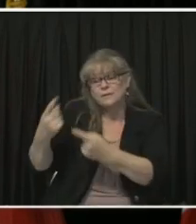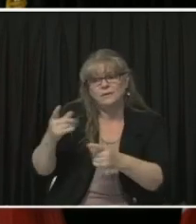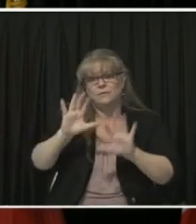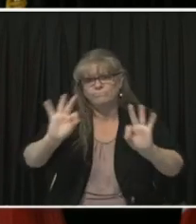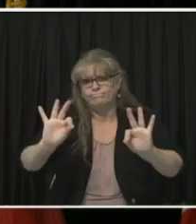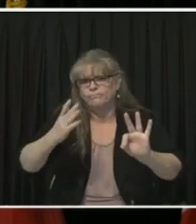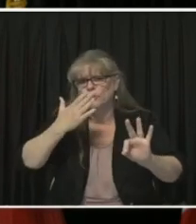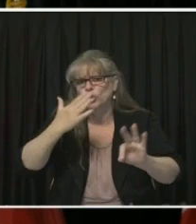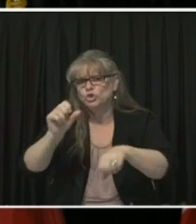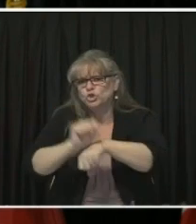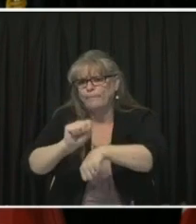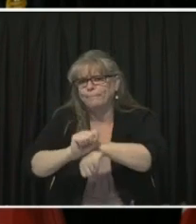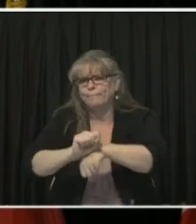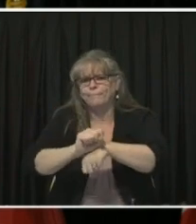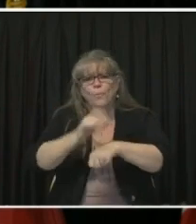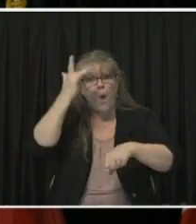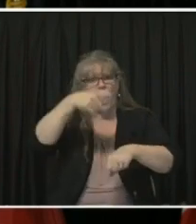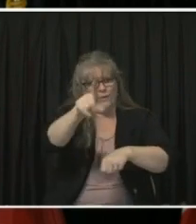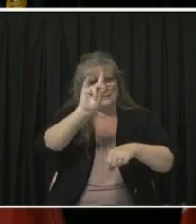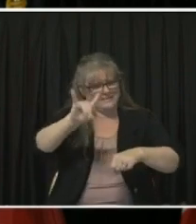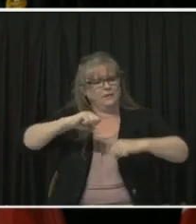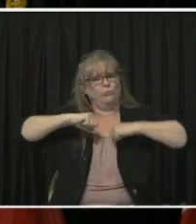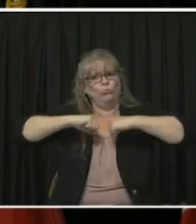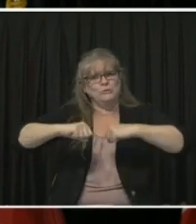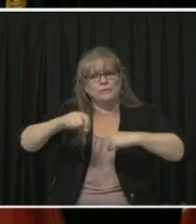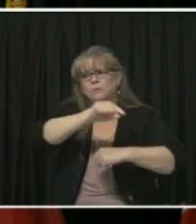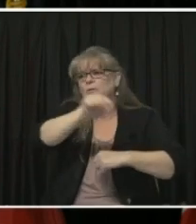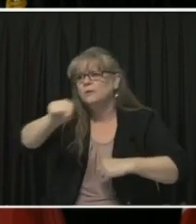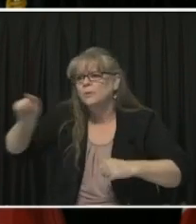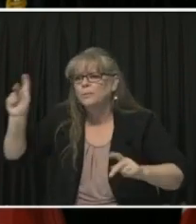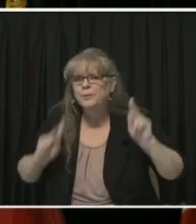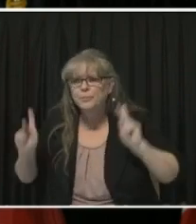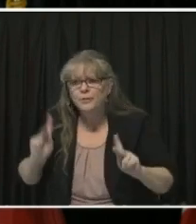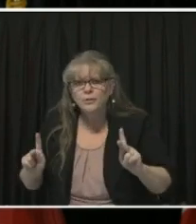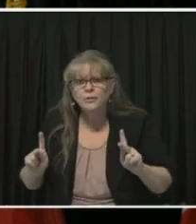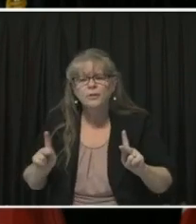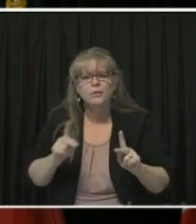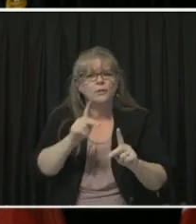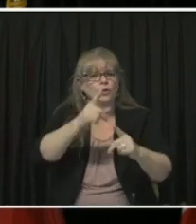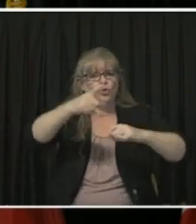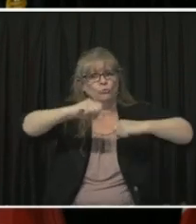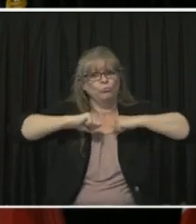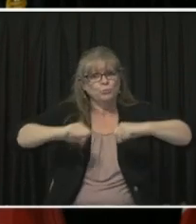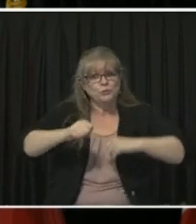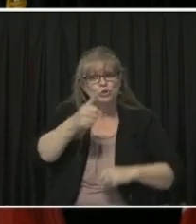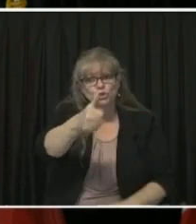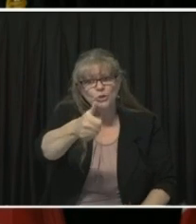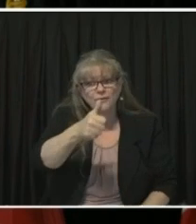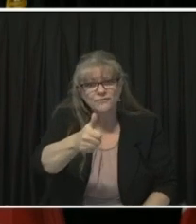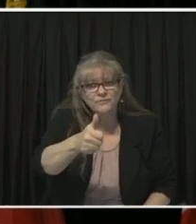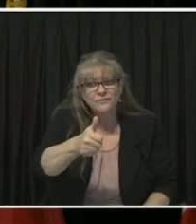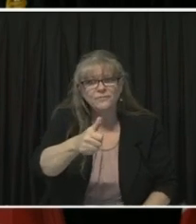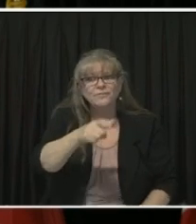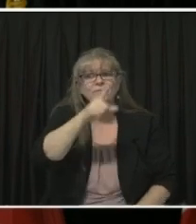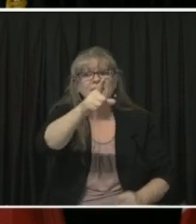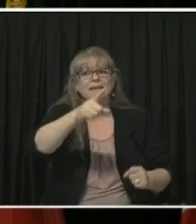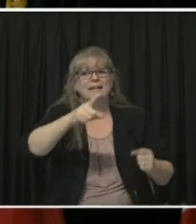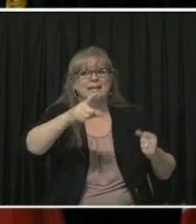you can do that. Your city, your county, your state, your federal government can't do that. Only you can do that. So thank you for making the right